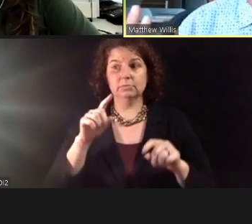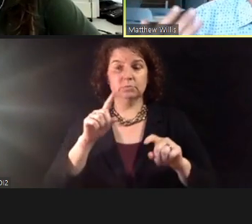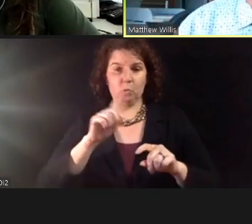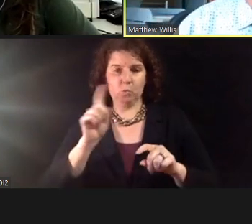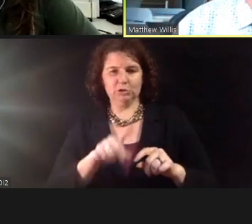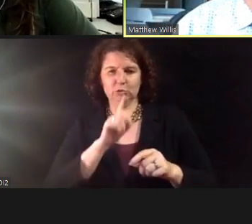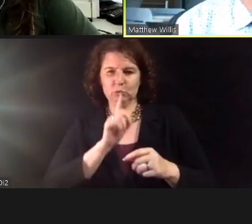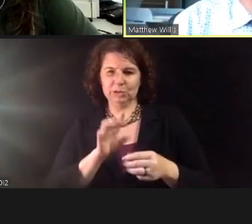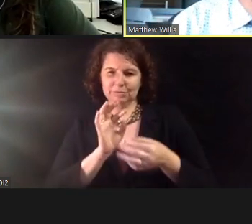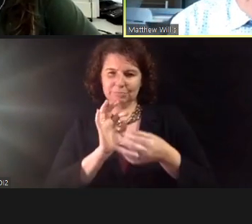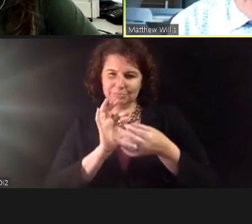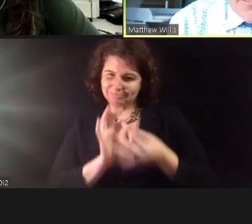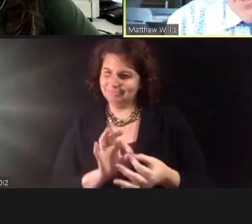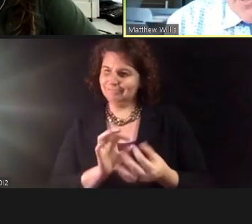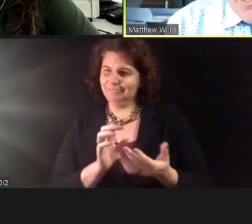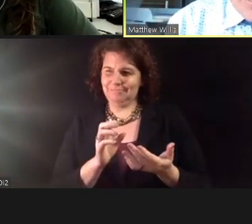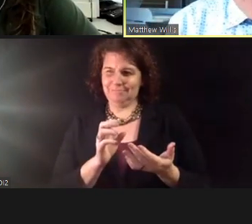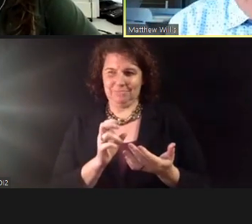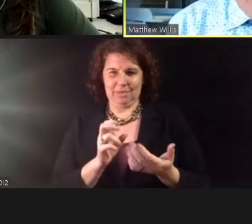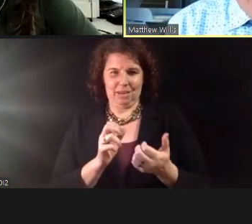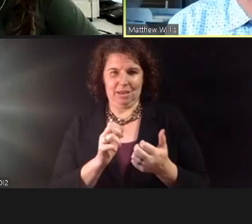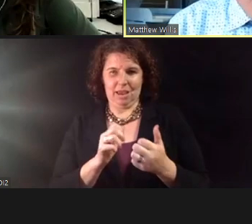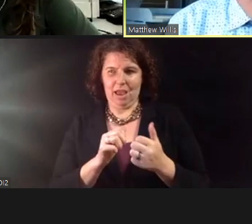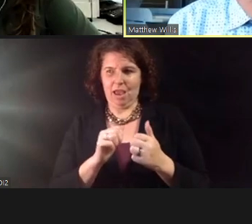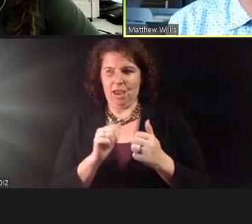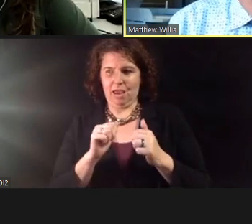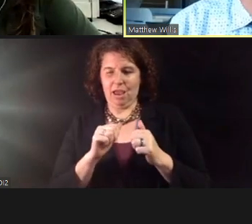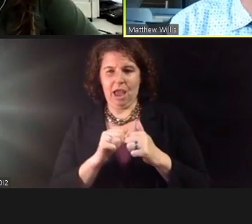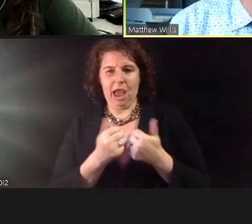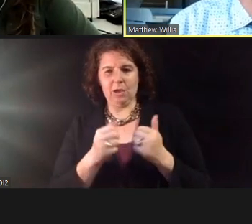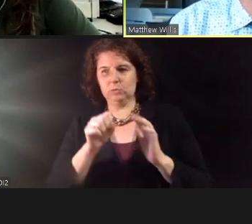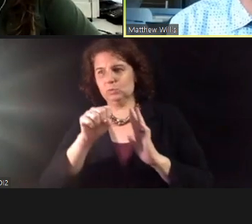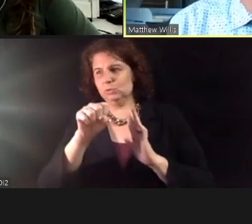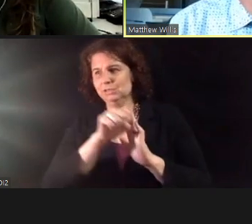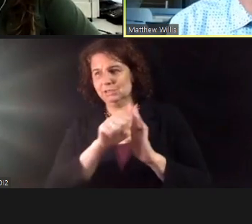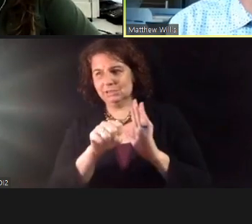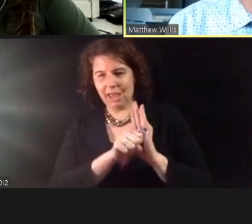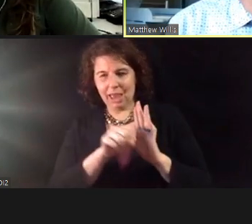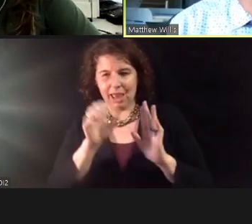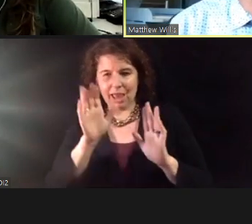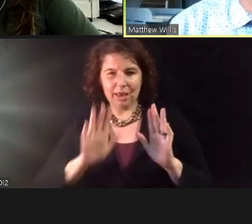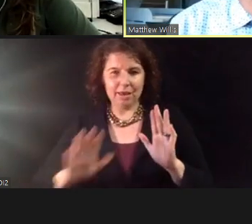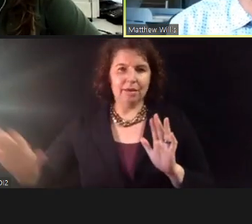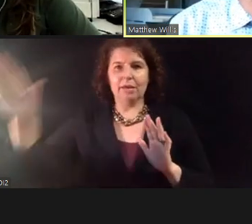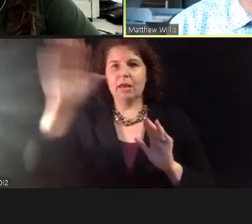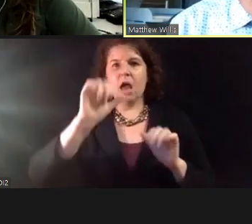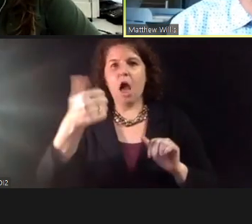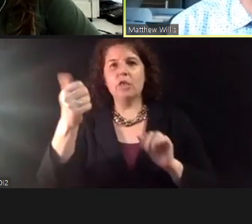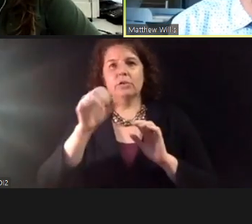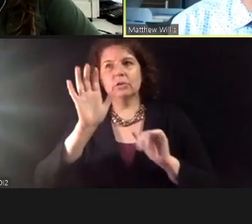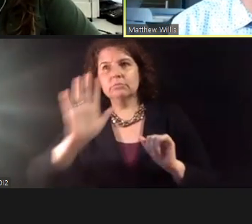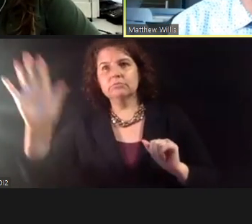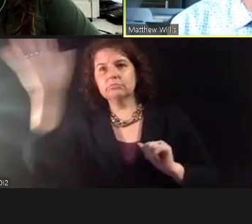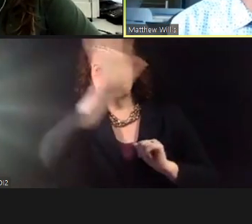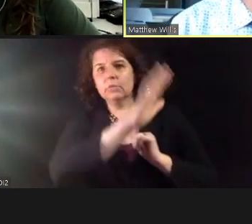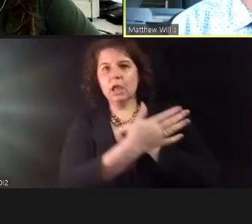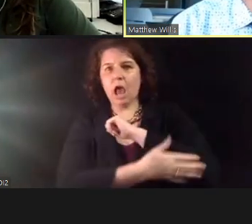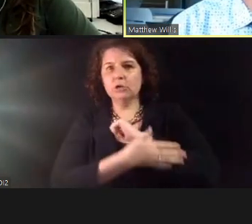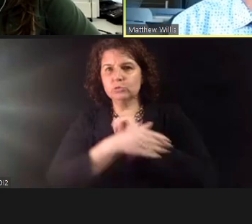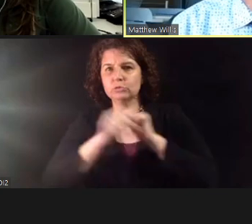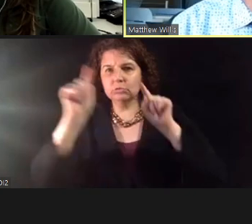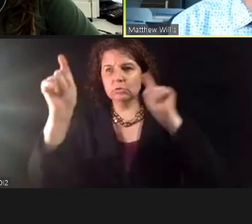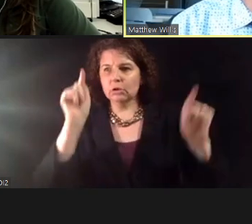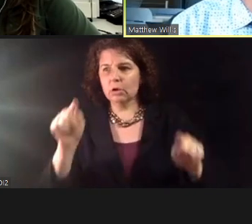the state from counties. And so once that has stabilized in terms of what the final list